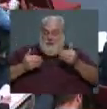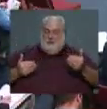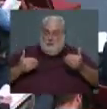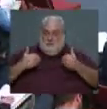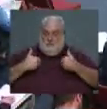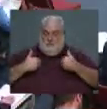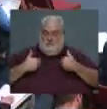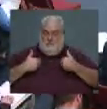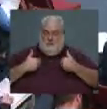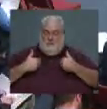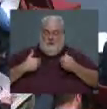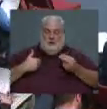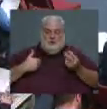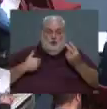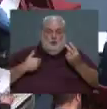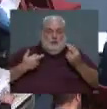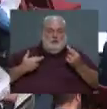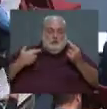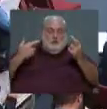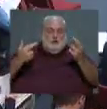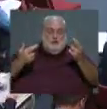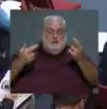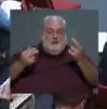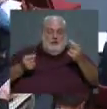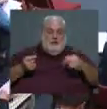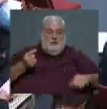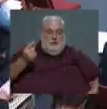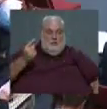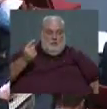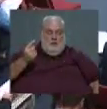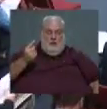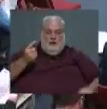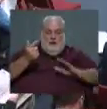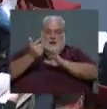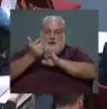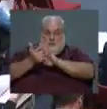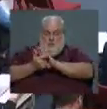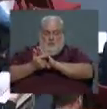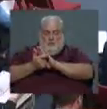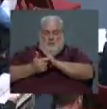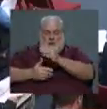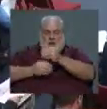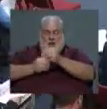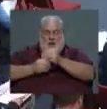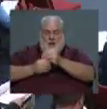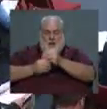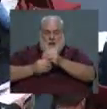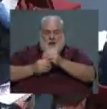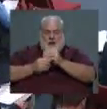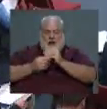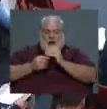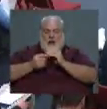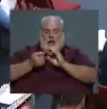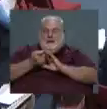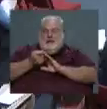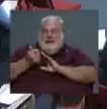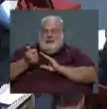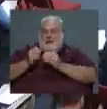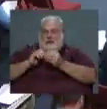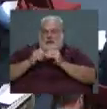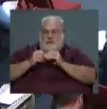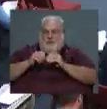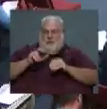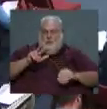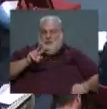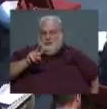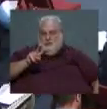got two resolutions and an ordinance to add, and then a deletion of ordinance number 32.